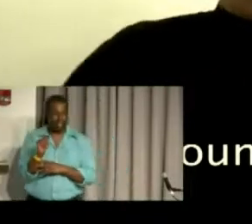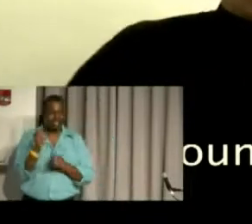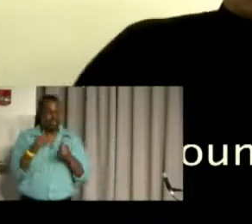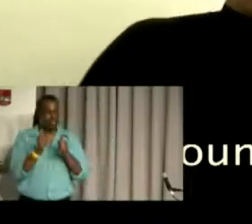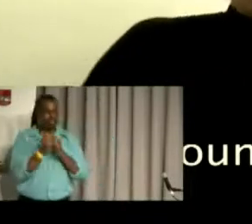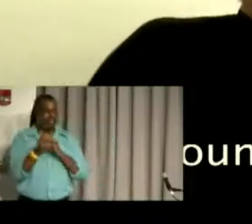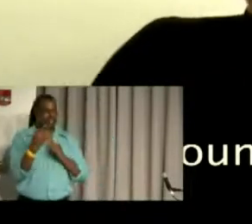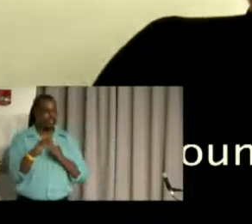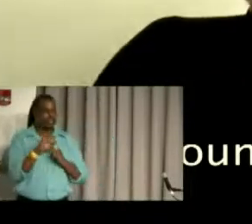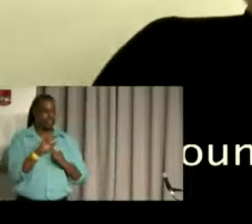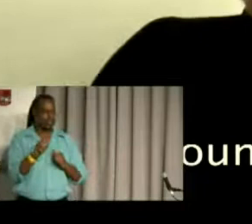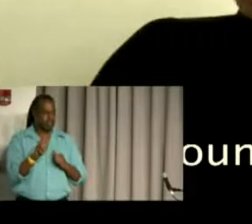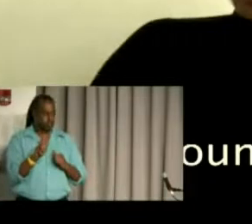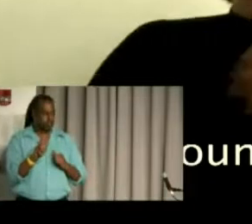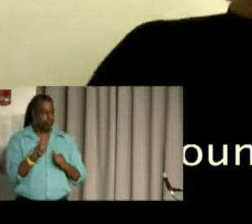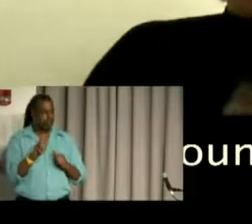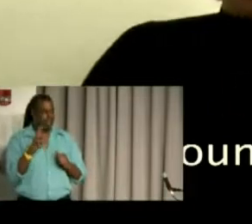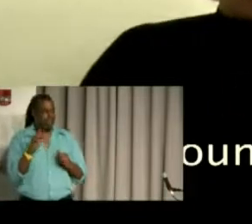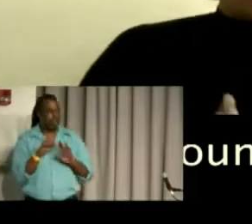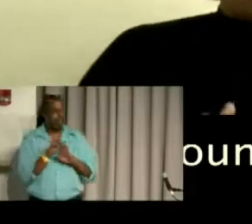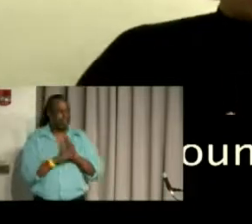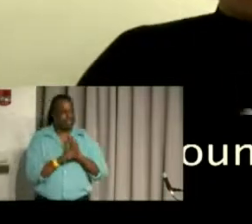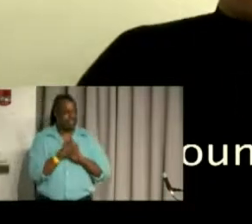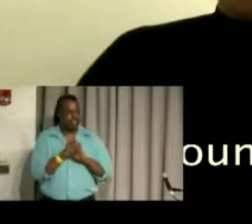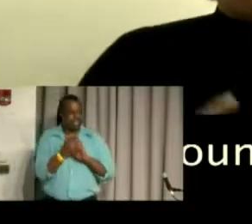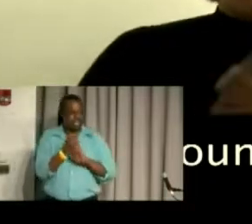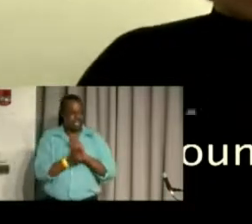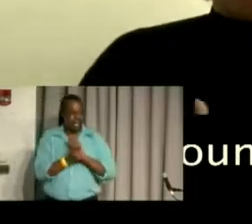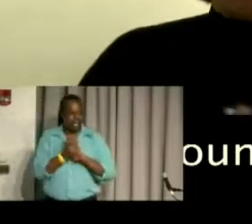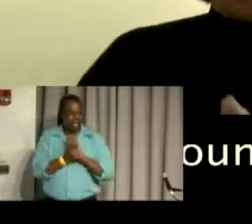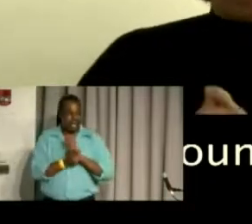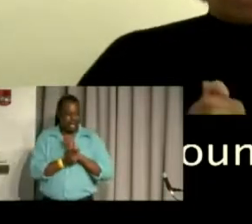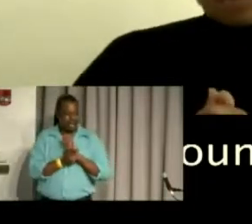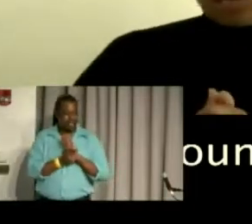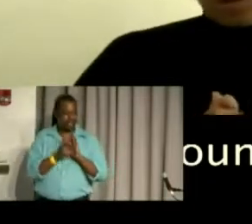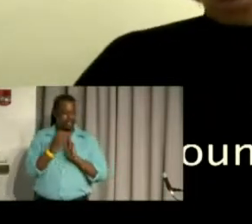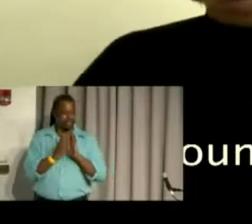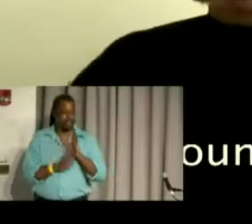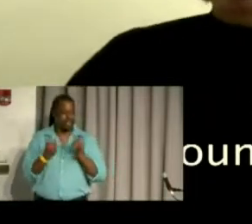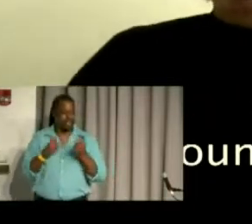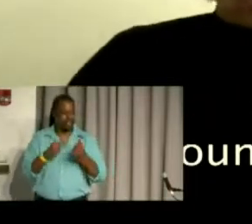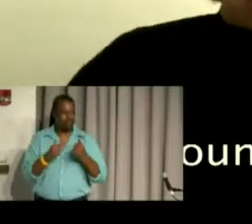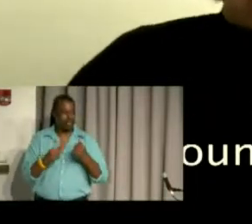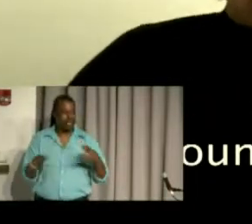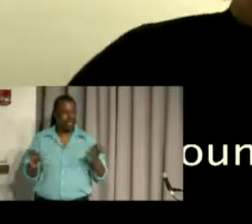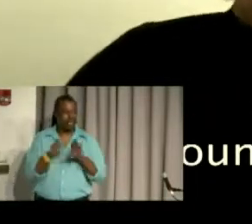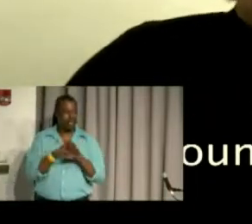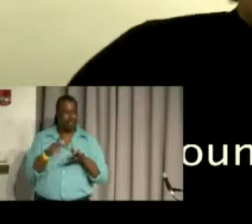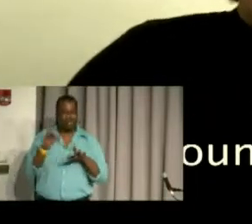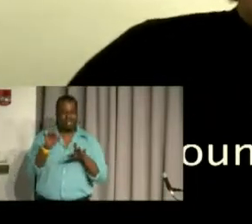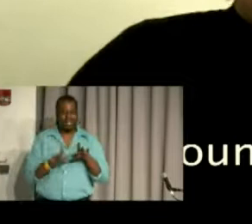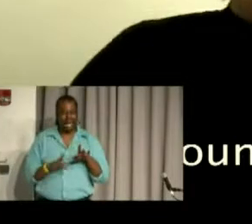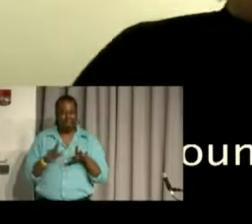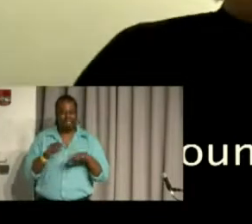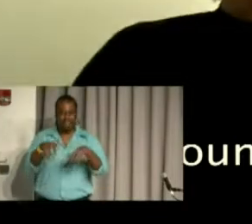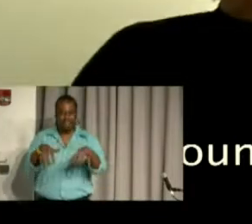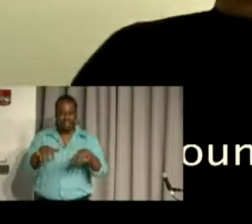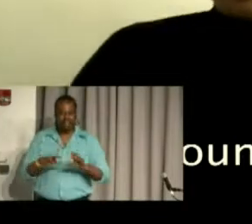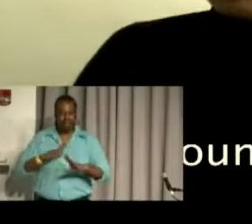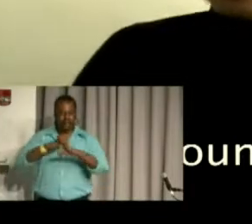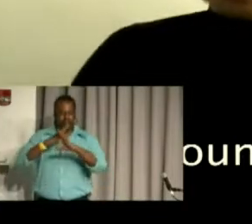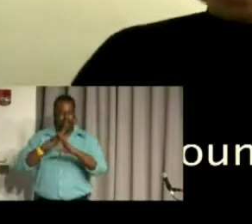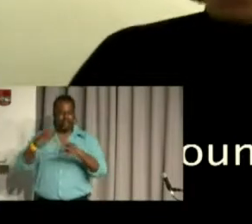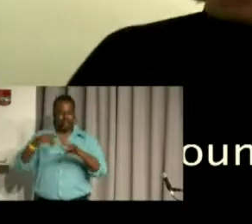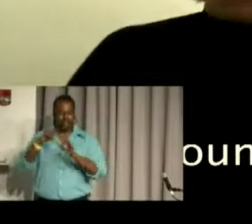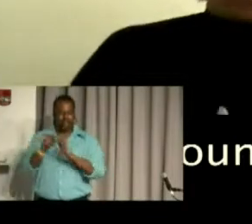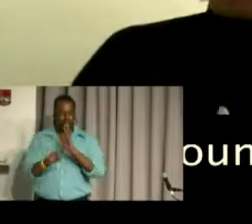1992. And the state laws were designed to try to close many of the gaps in cemetery protections at that time.